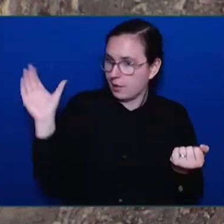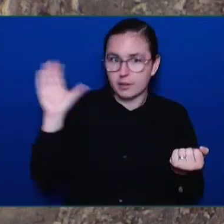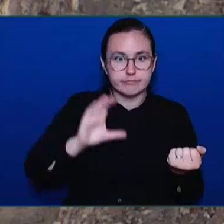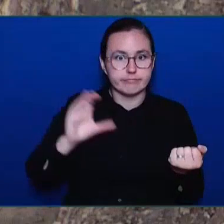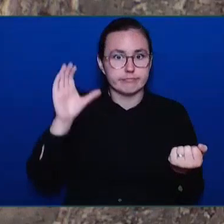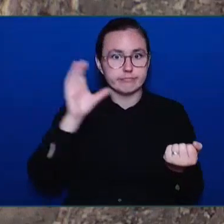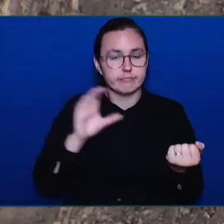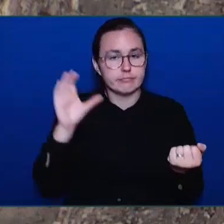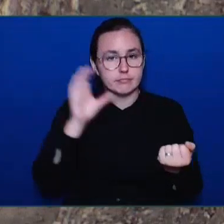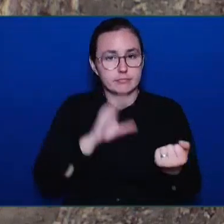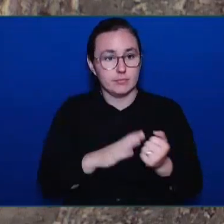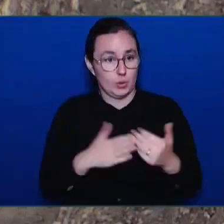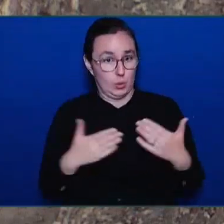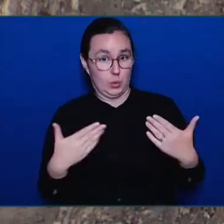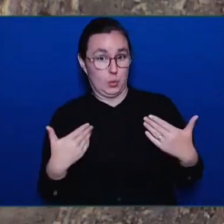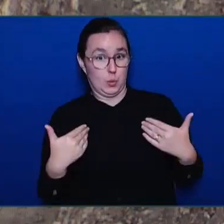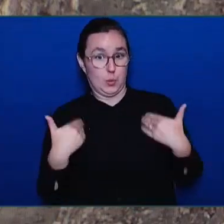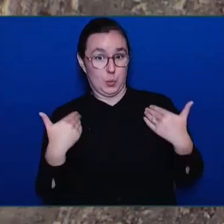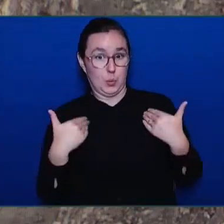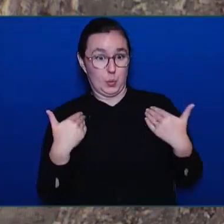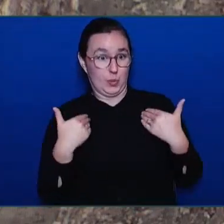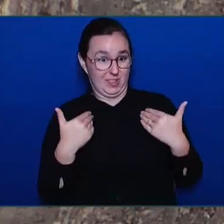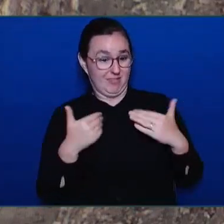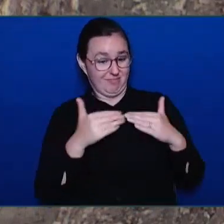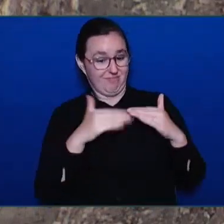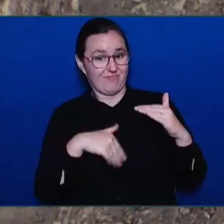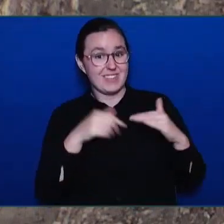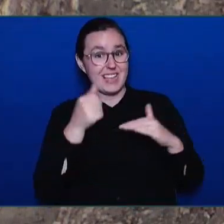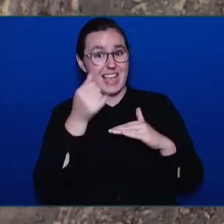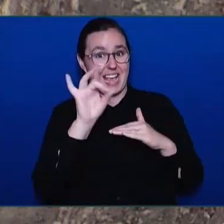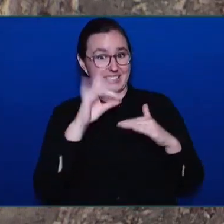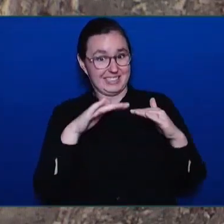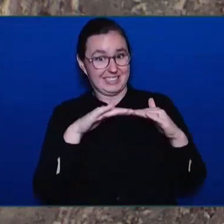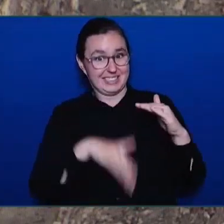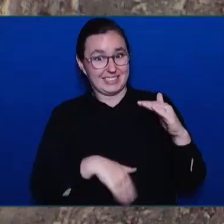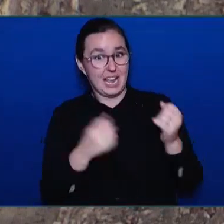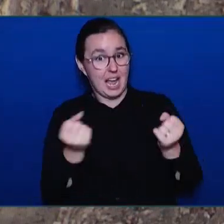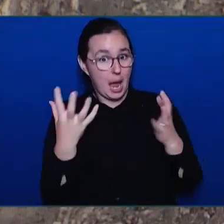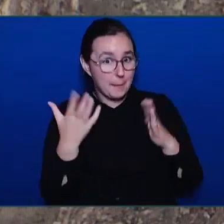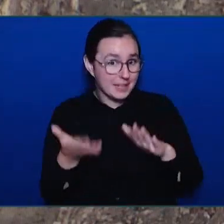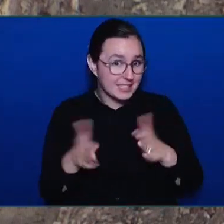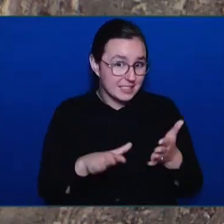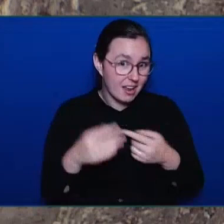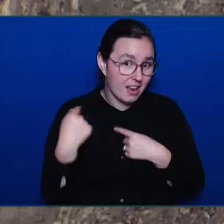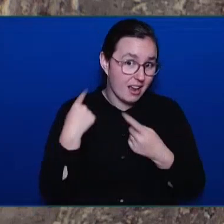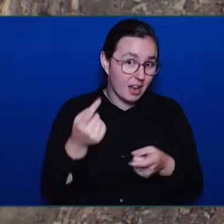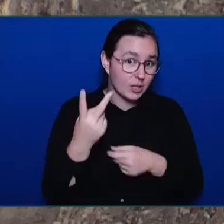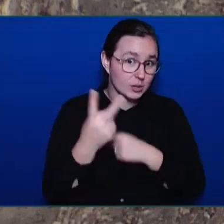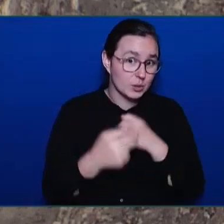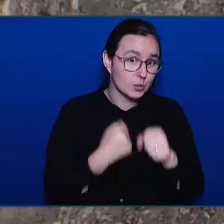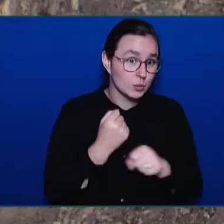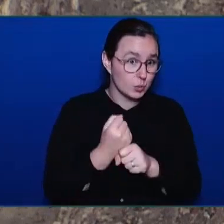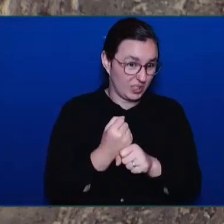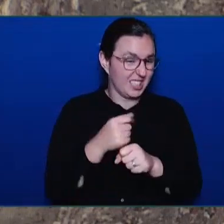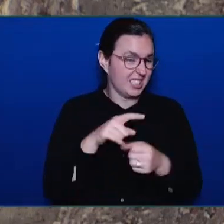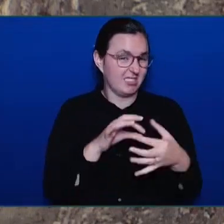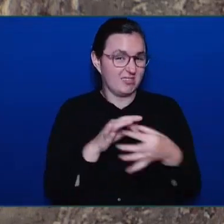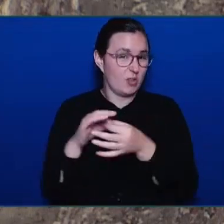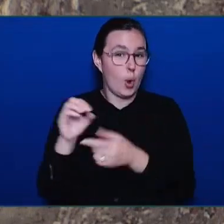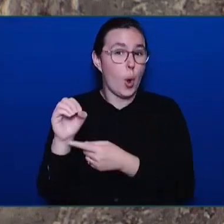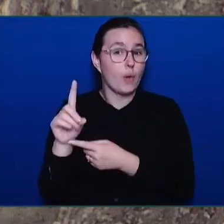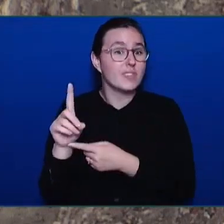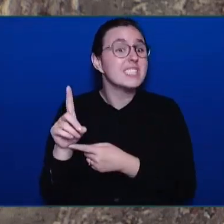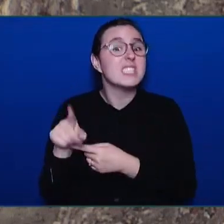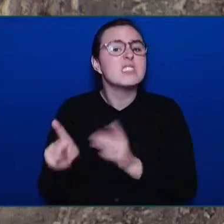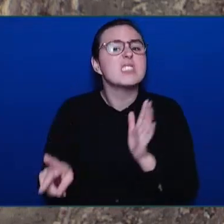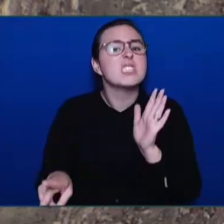an overdose has more than doubled in the last 2 years to 65 deaths. And this